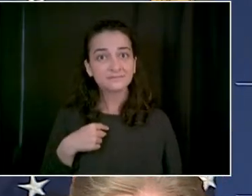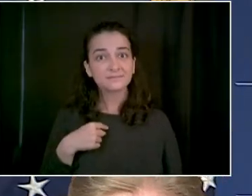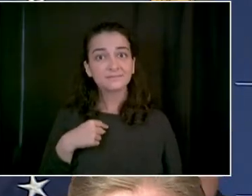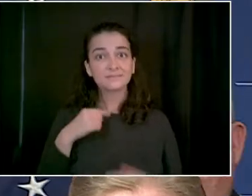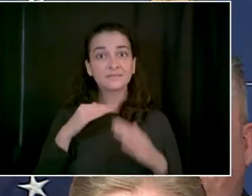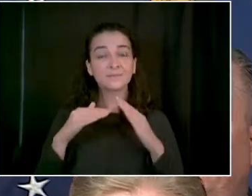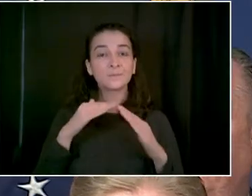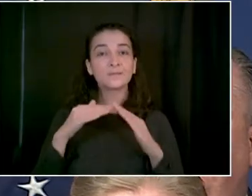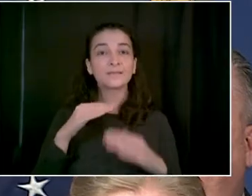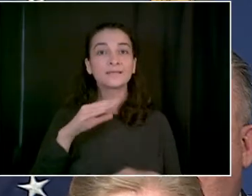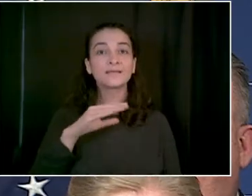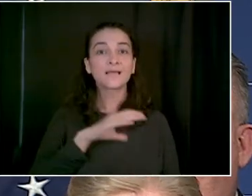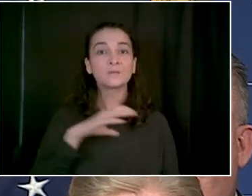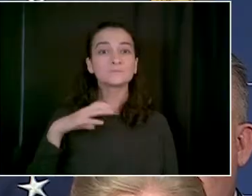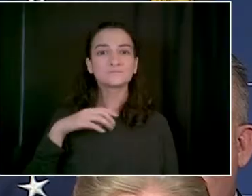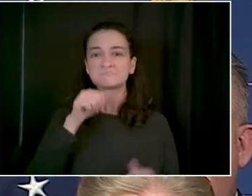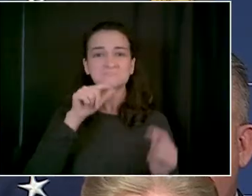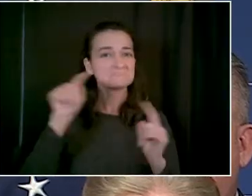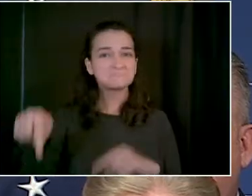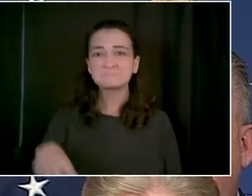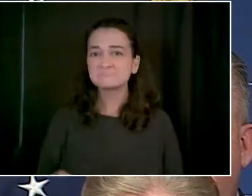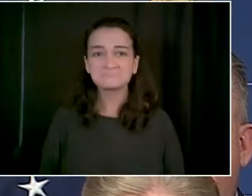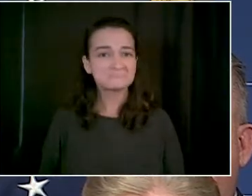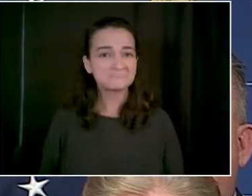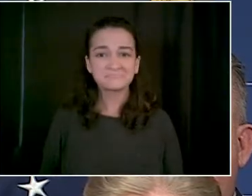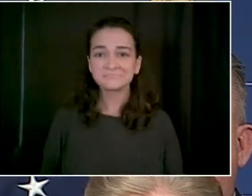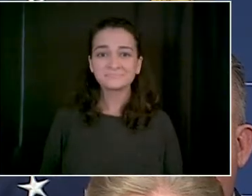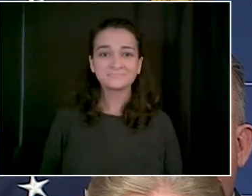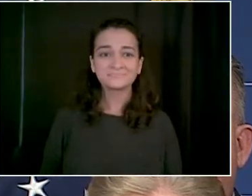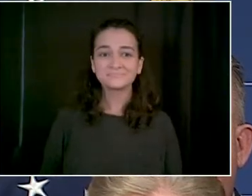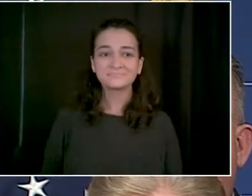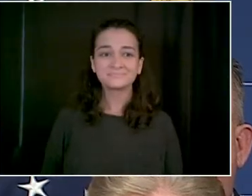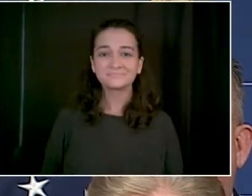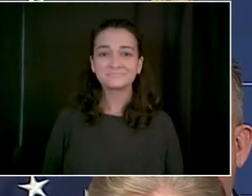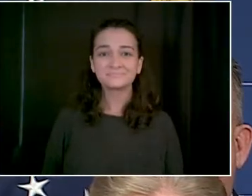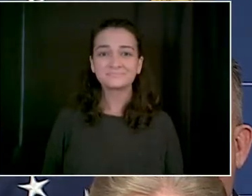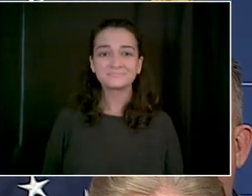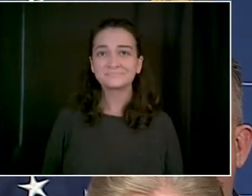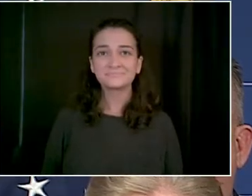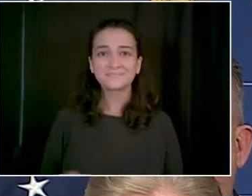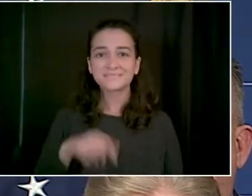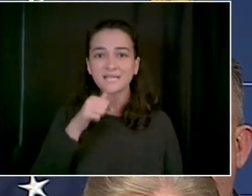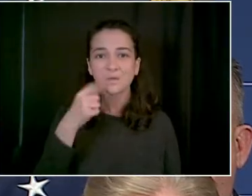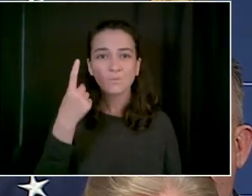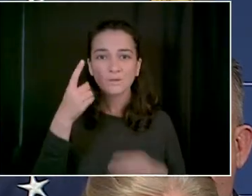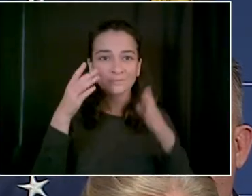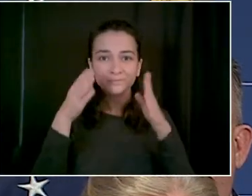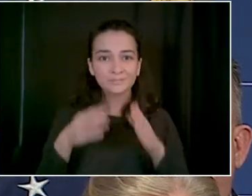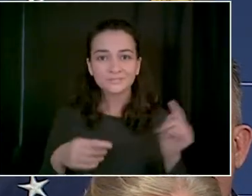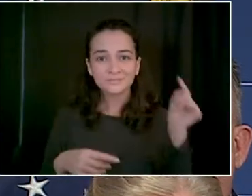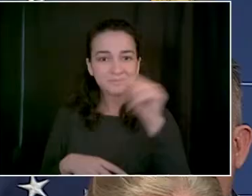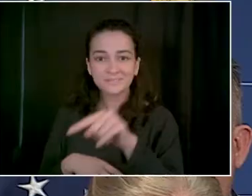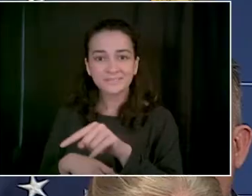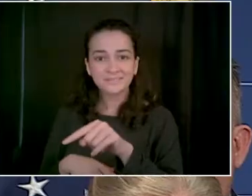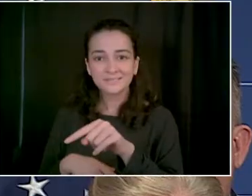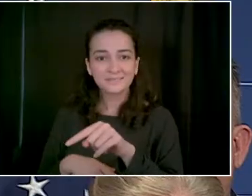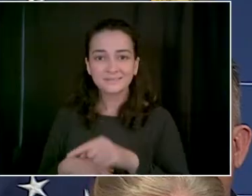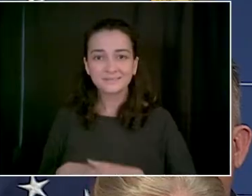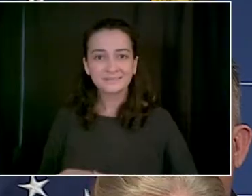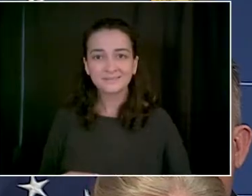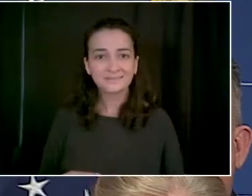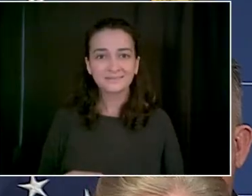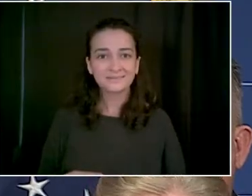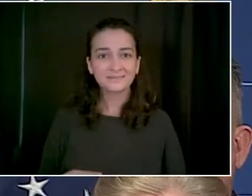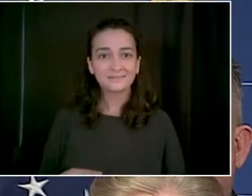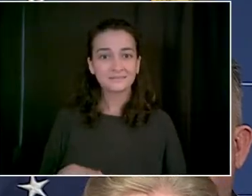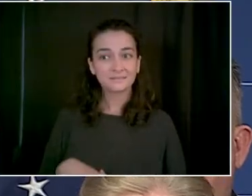phone and say, listen, the city's going to be here with you. Not one. I mean, why aren't we asking them, did you